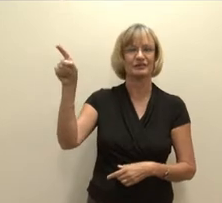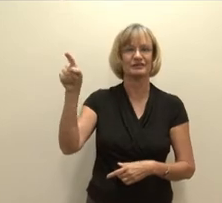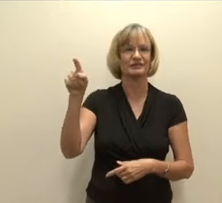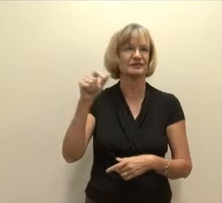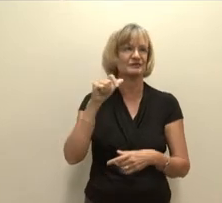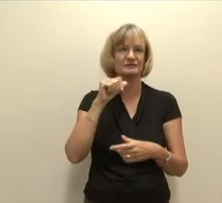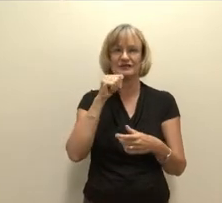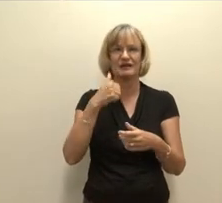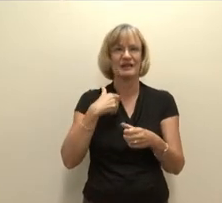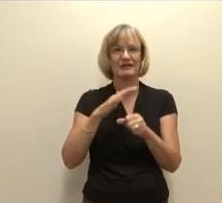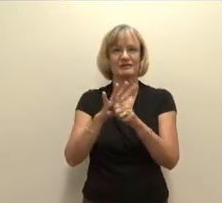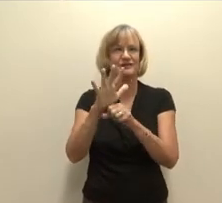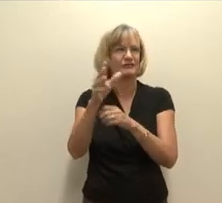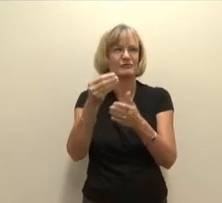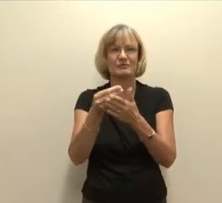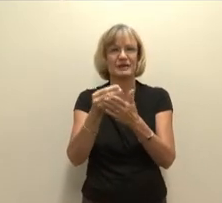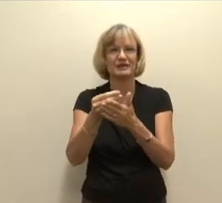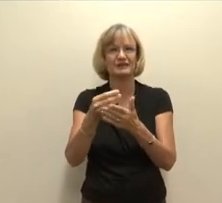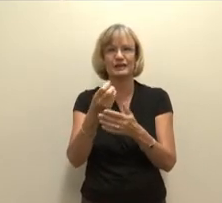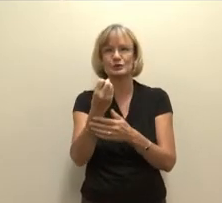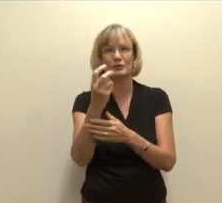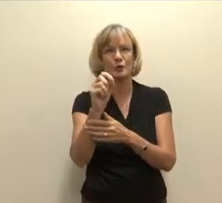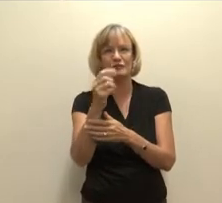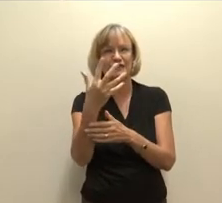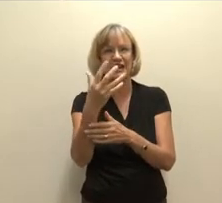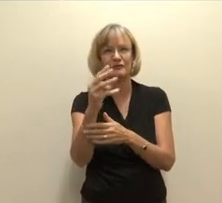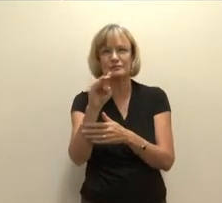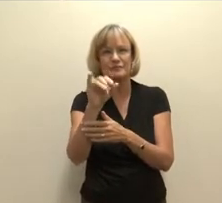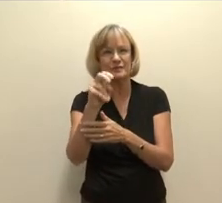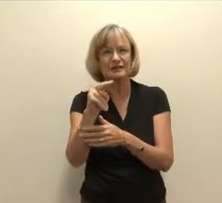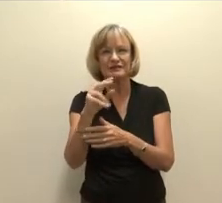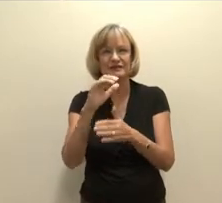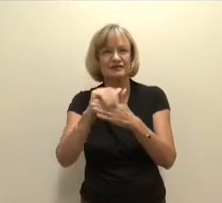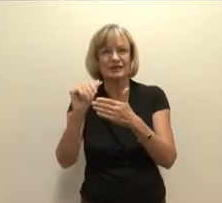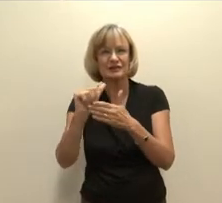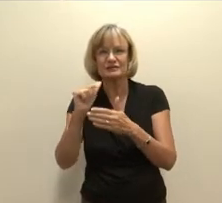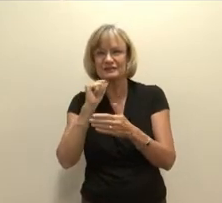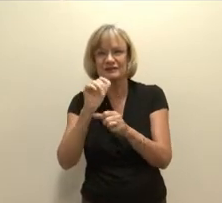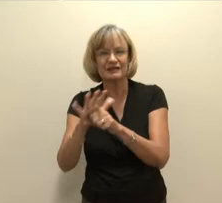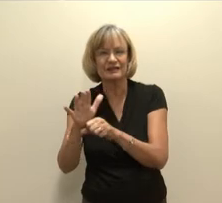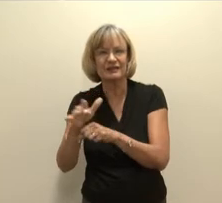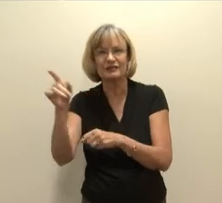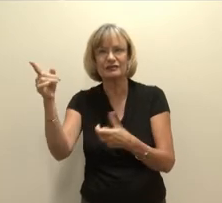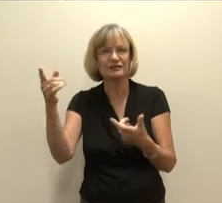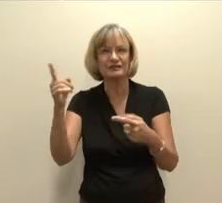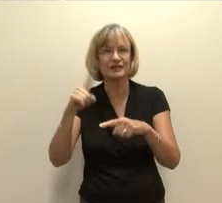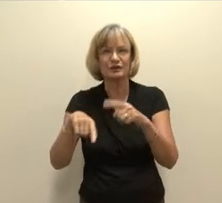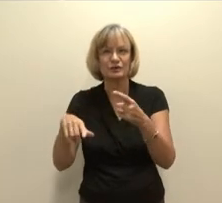graduating from high school that couldn't give back change if the register went down.